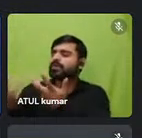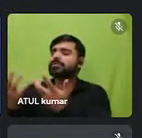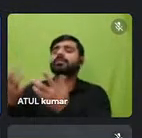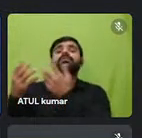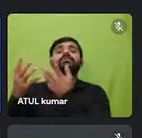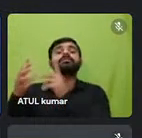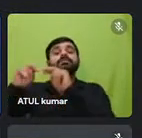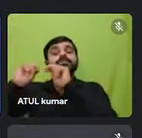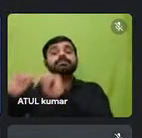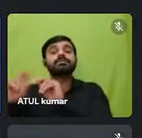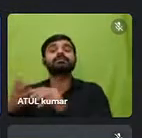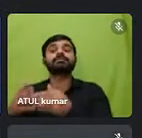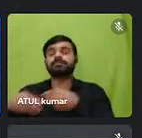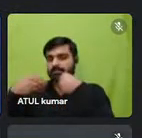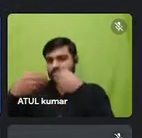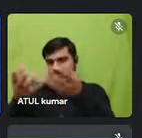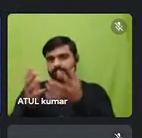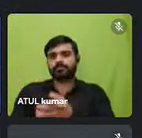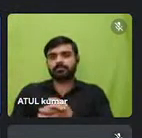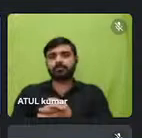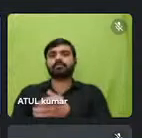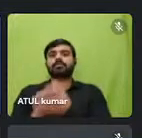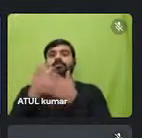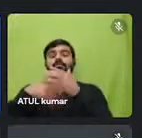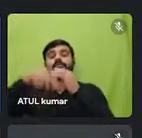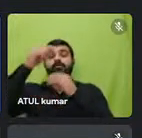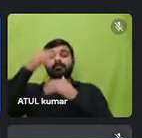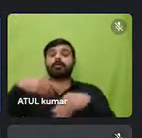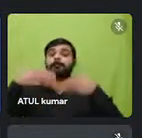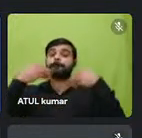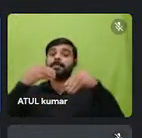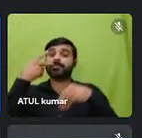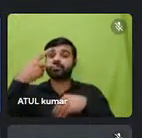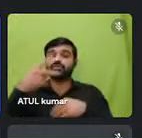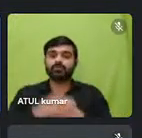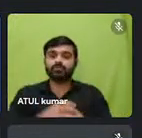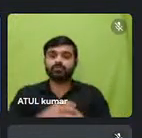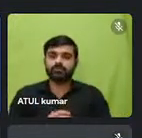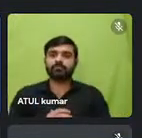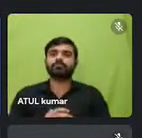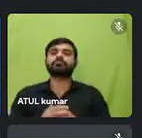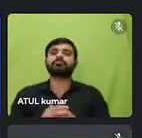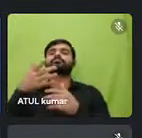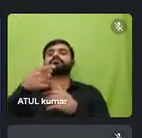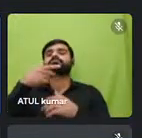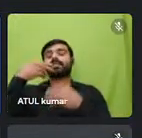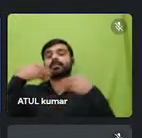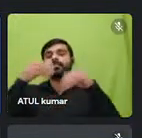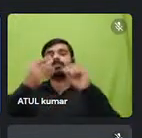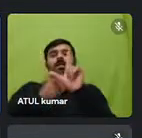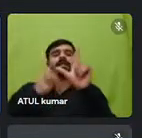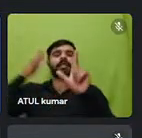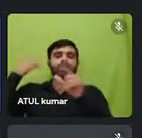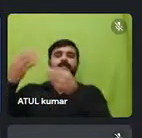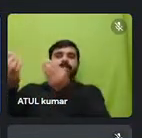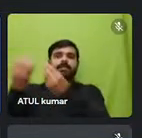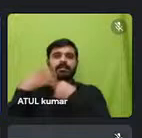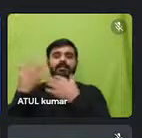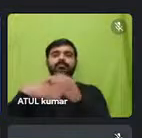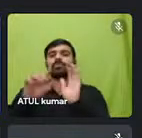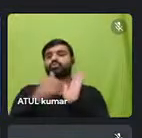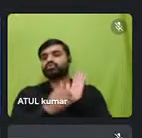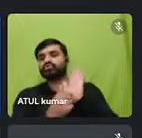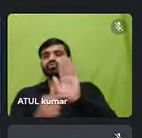And I've given you a reference at the bottom here to a paper that came out last year, which